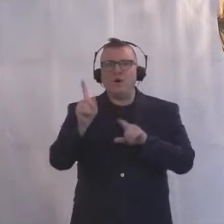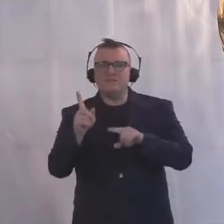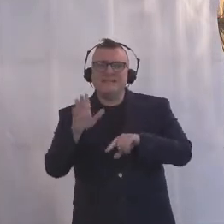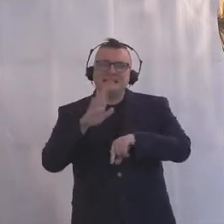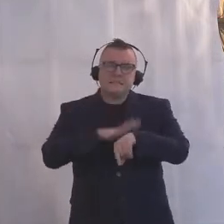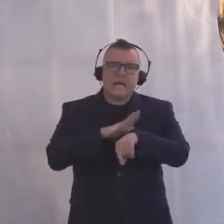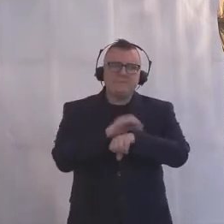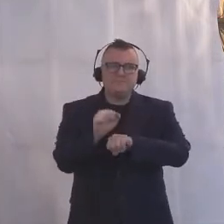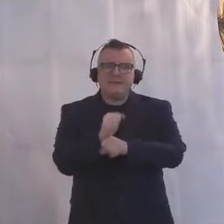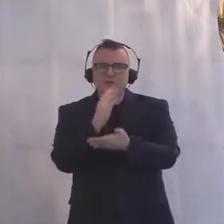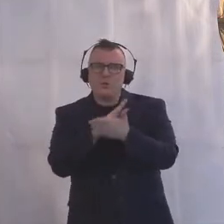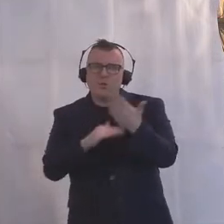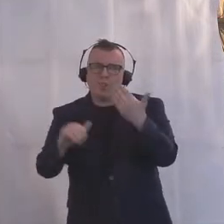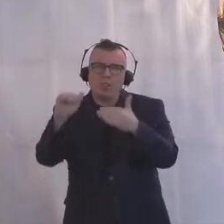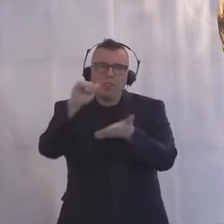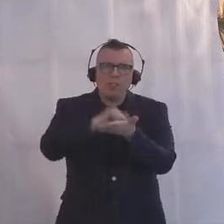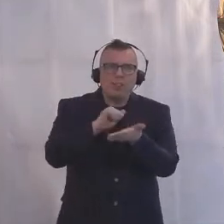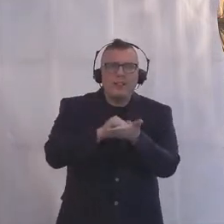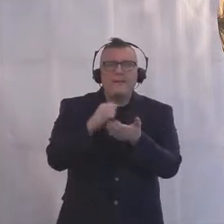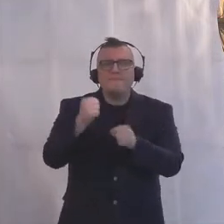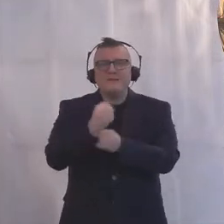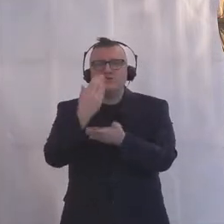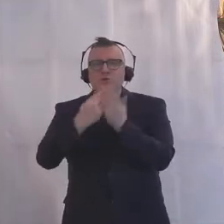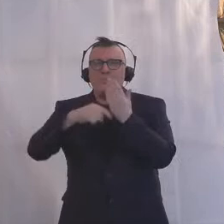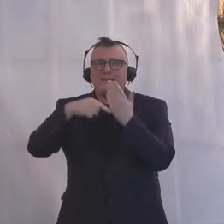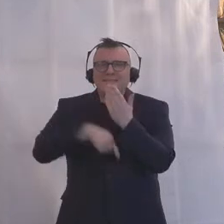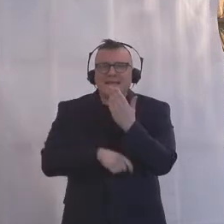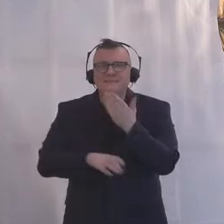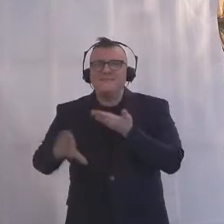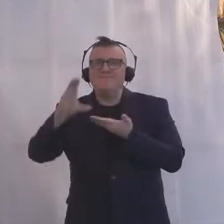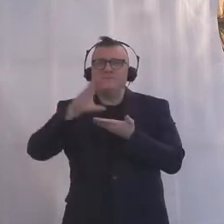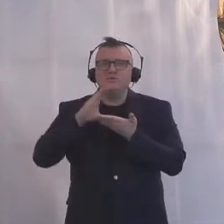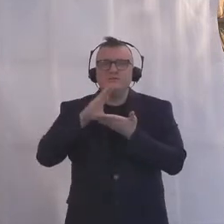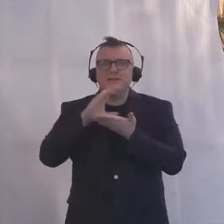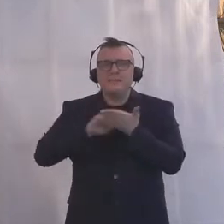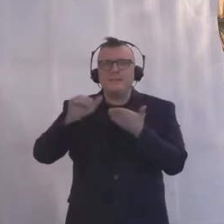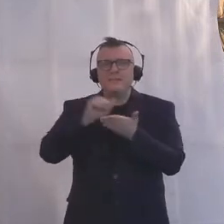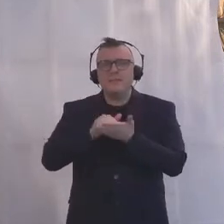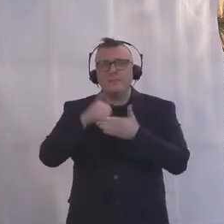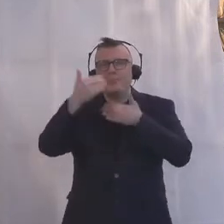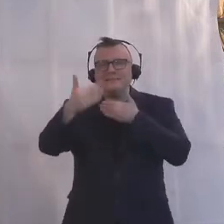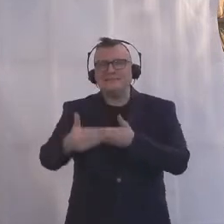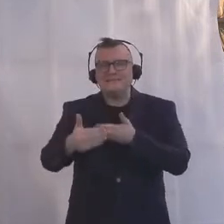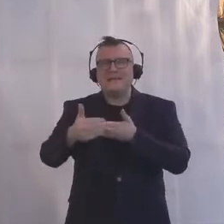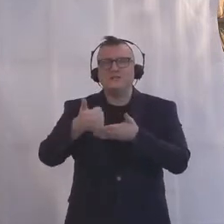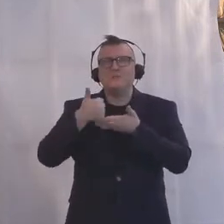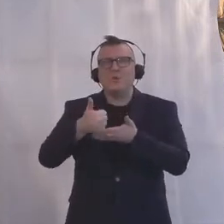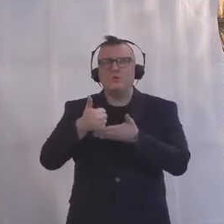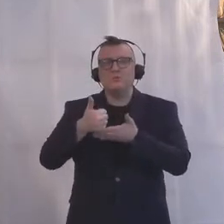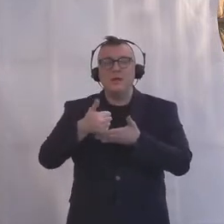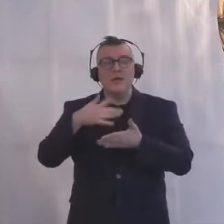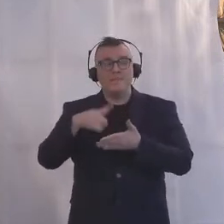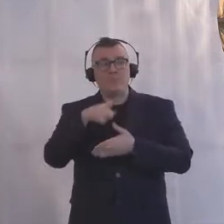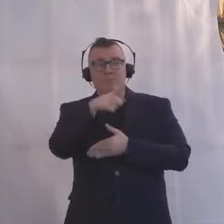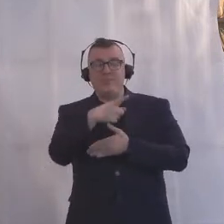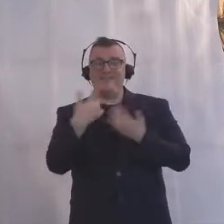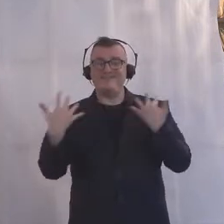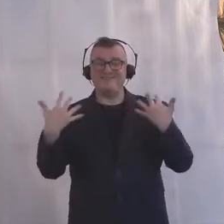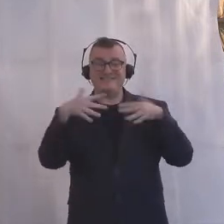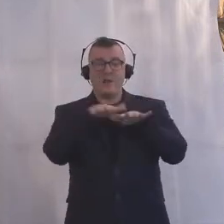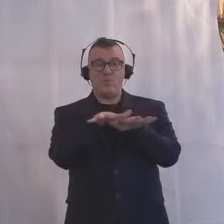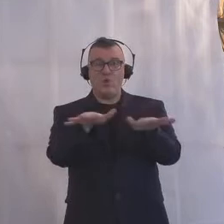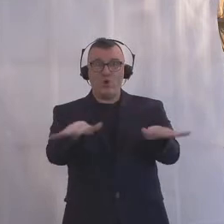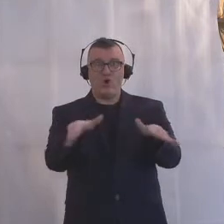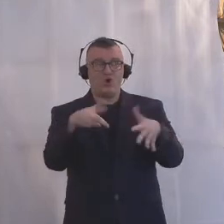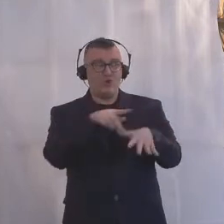there's getting the debt in at the right stage, or getting the funding in at the right stage of the business. But that's where you can ask for help from this wide network that